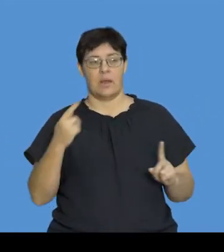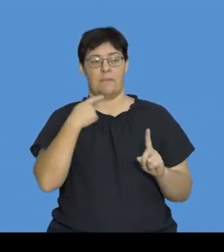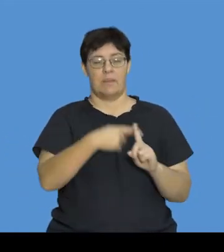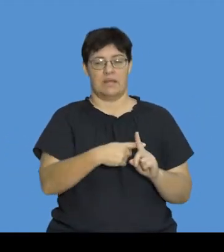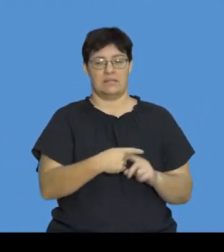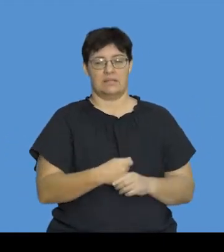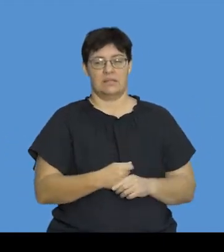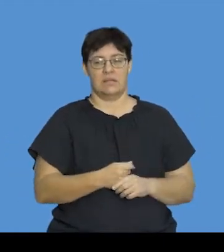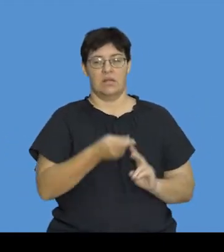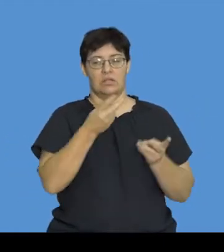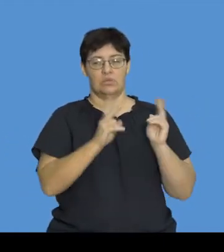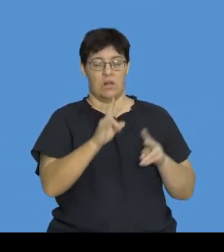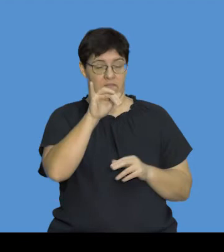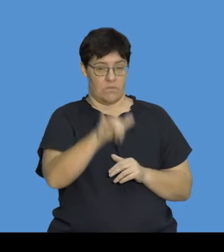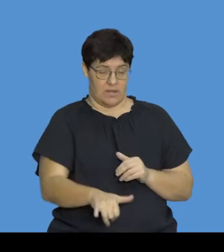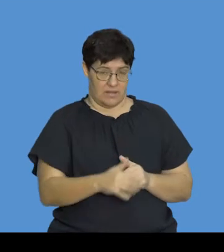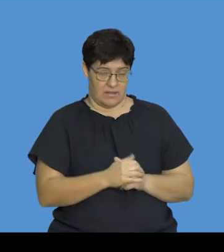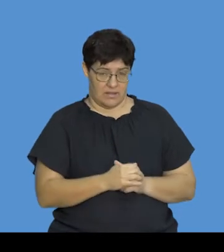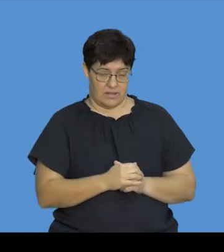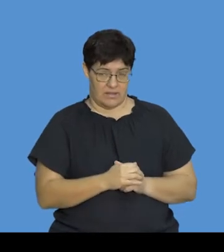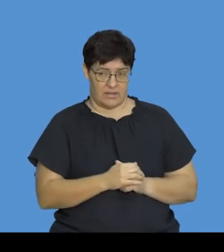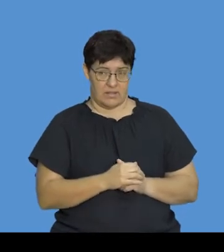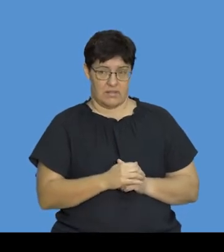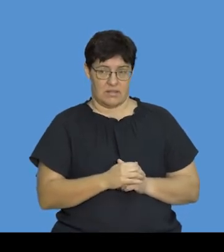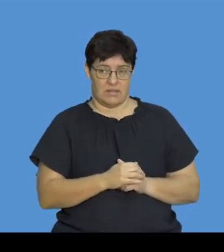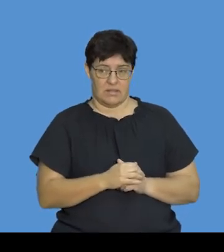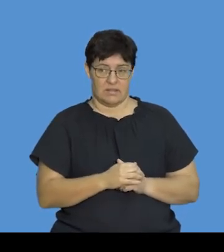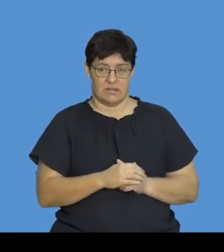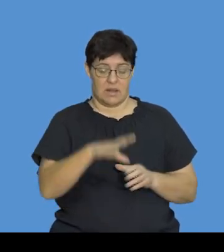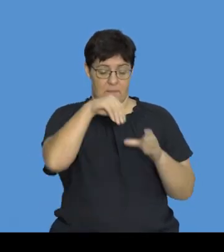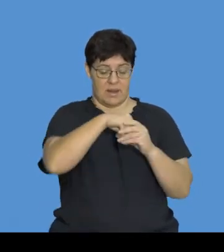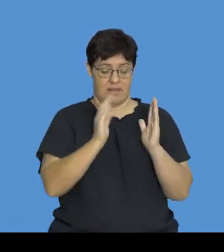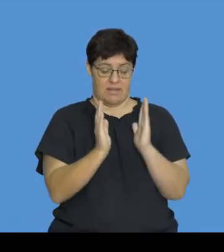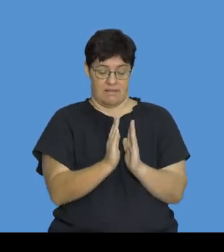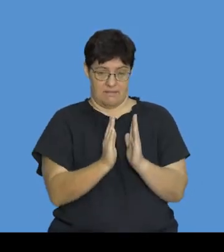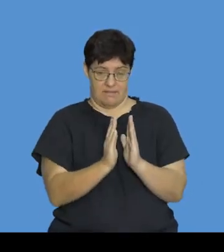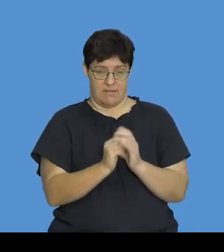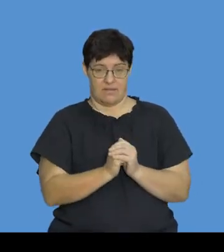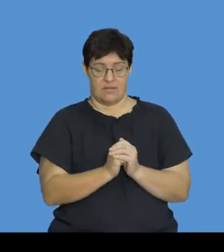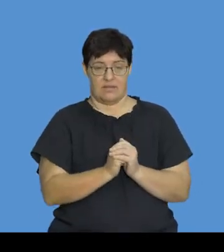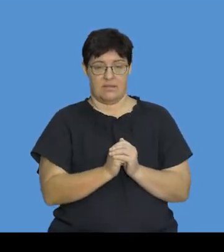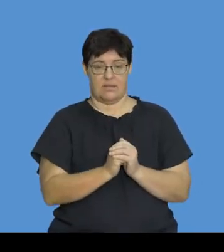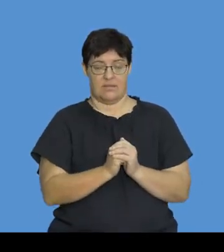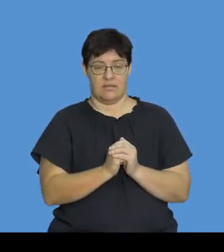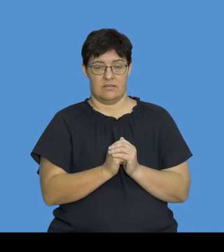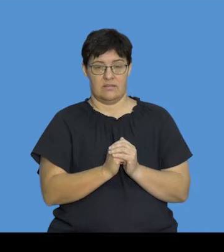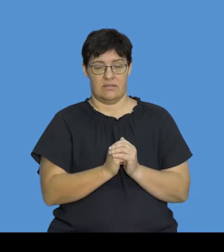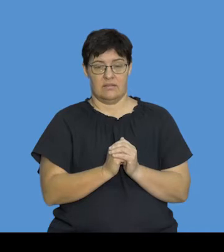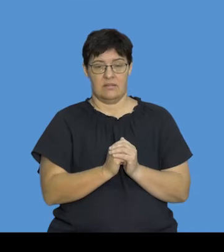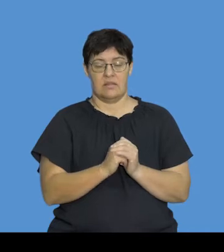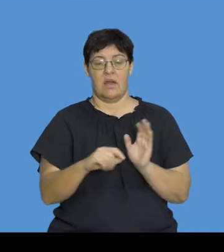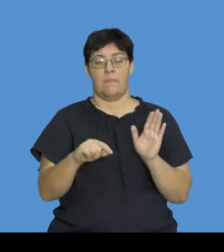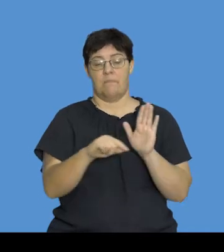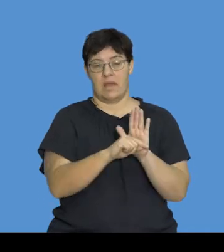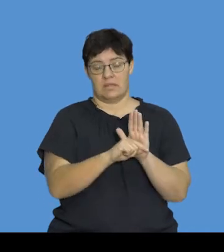plus 12y. And then it will be the inners, which are these ones here. It will give me